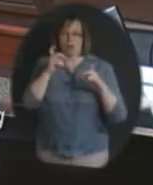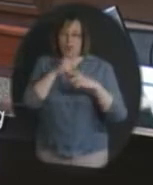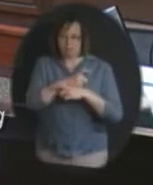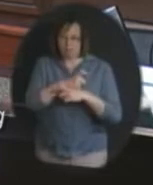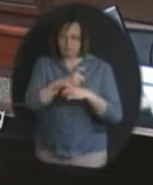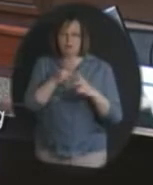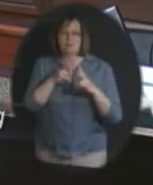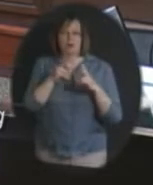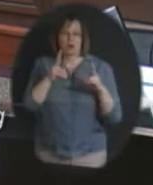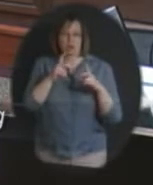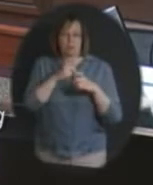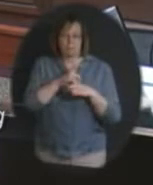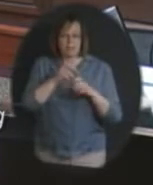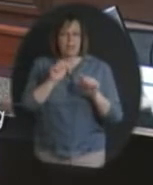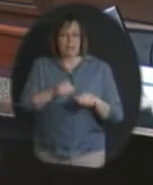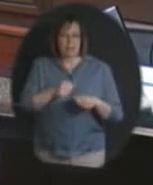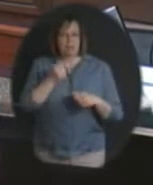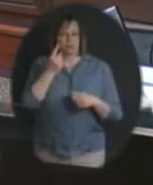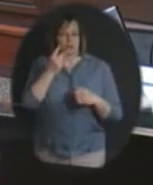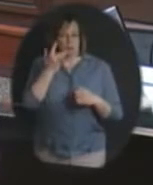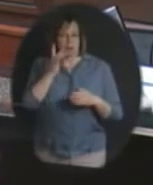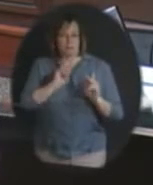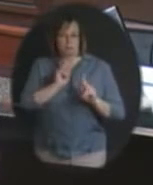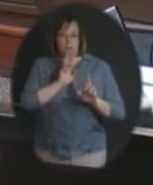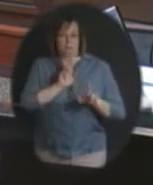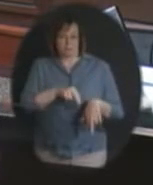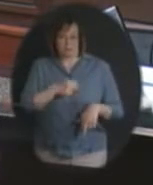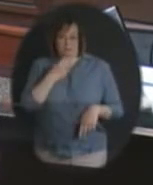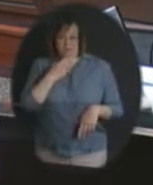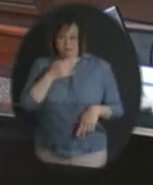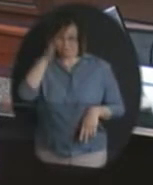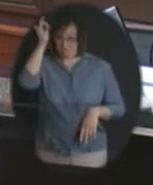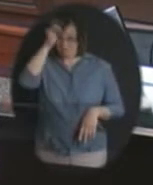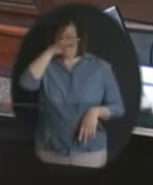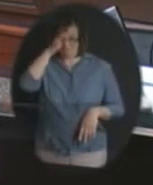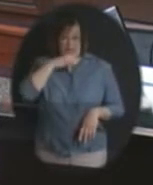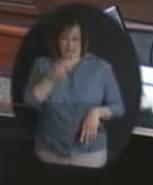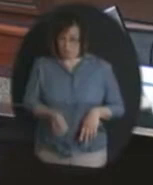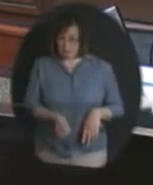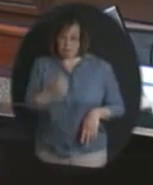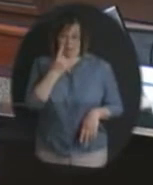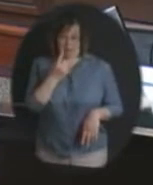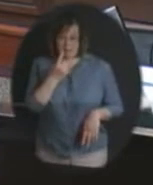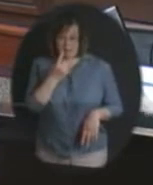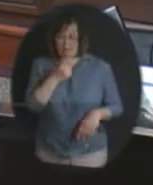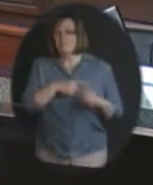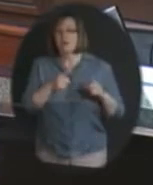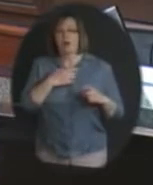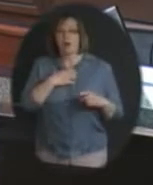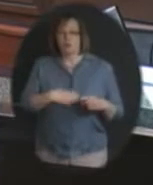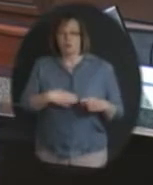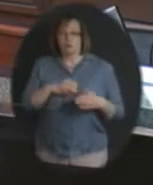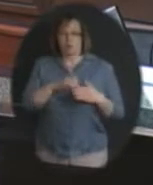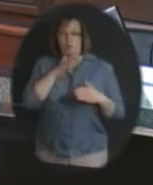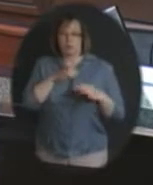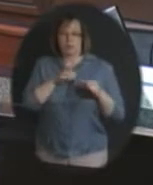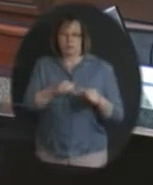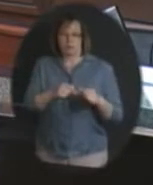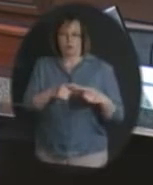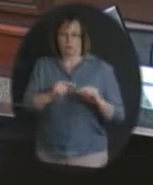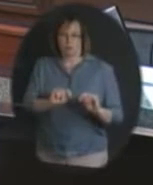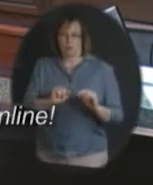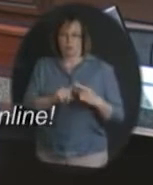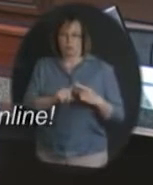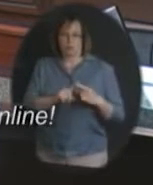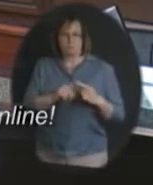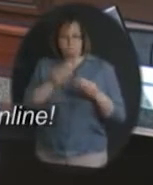very complicated, and I can understand why people would respond and say, I really don't get it. But I do wish that we would continue to try